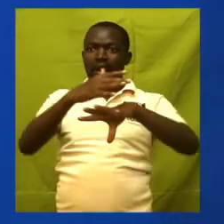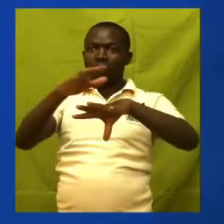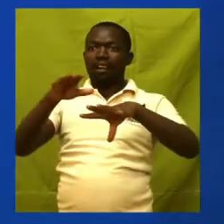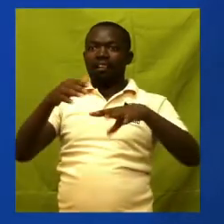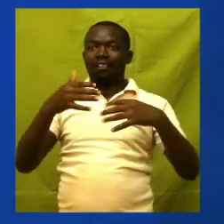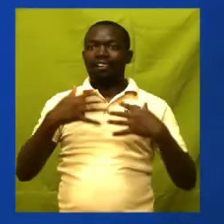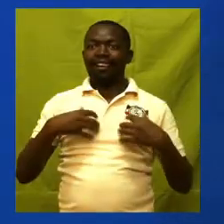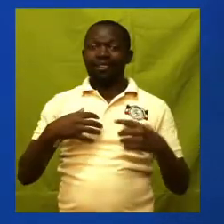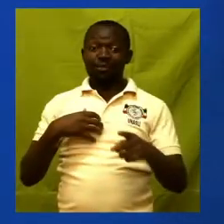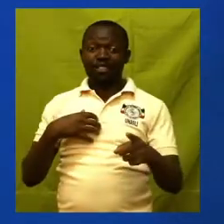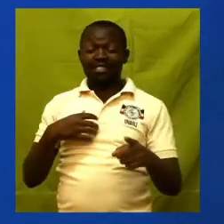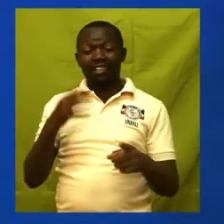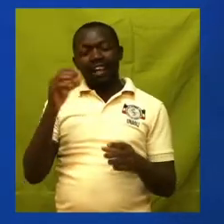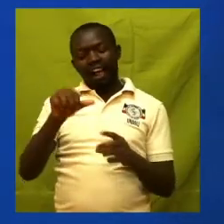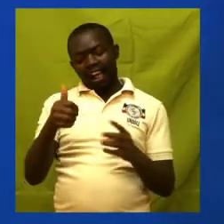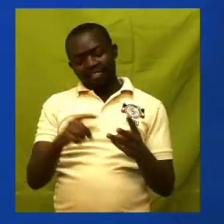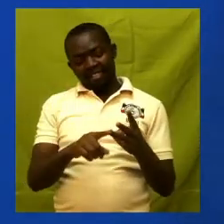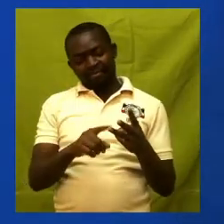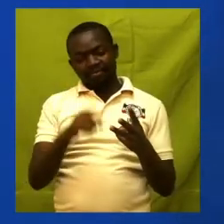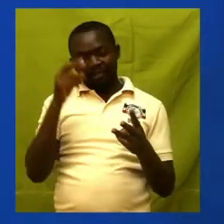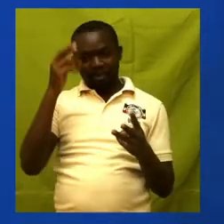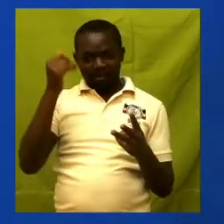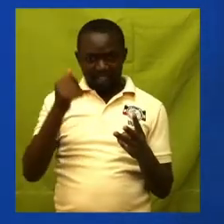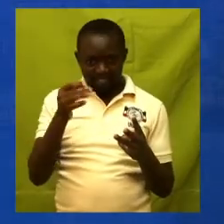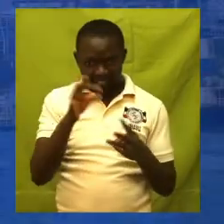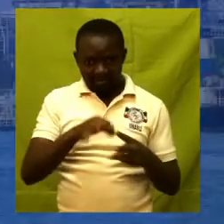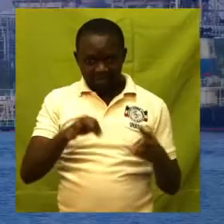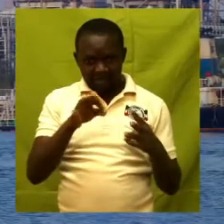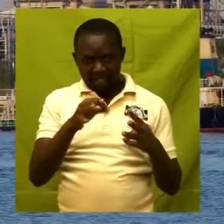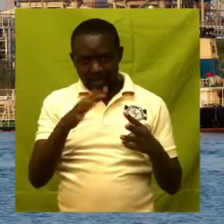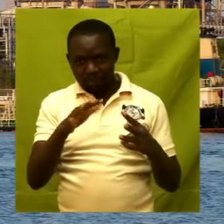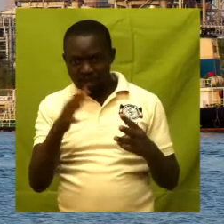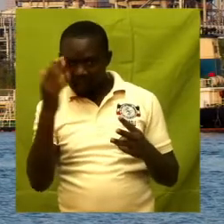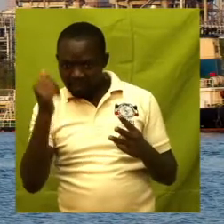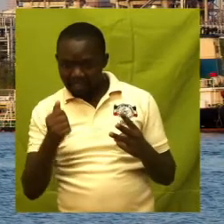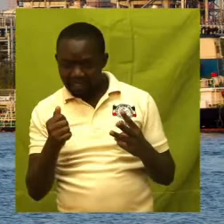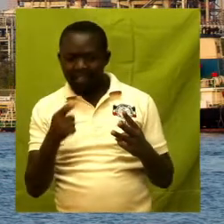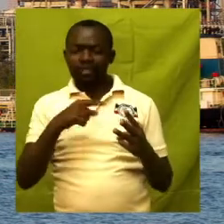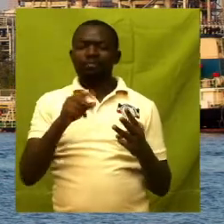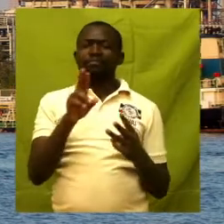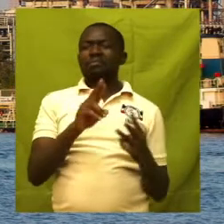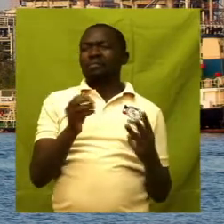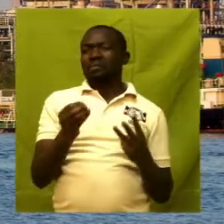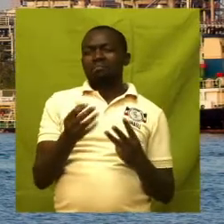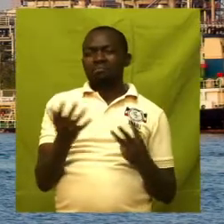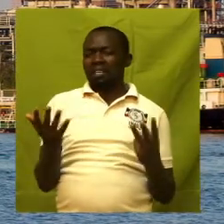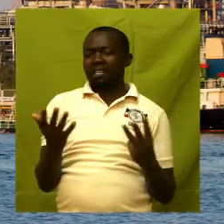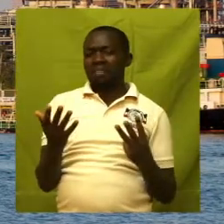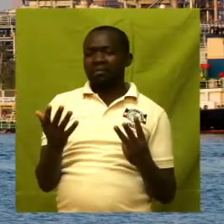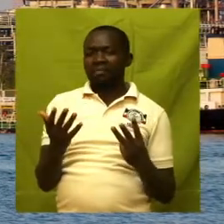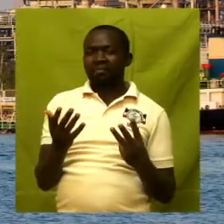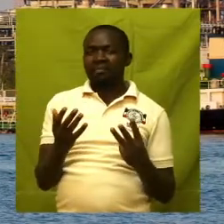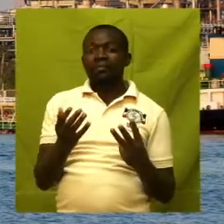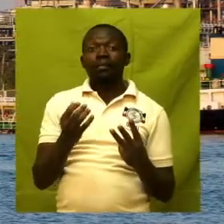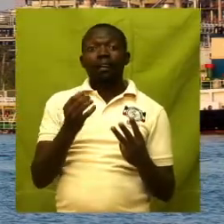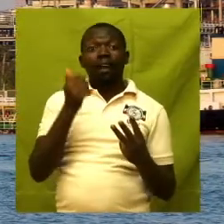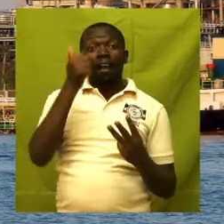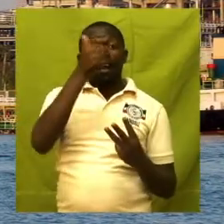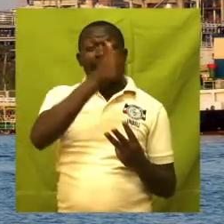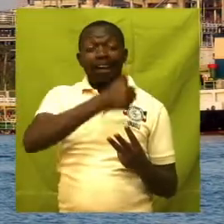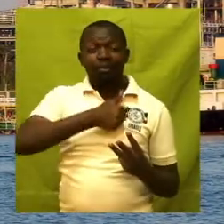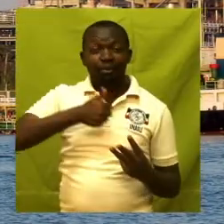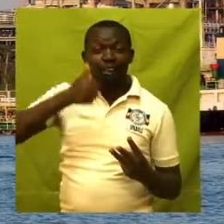the water bodies are important is that we use them. Most of the Africa's